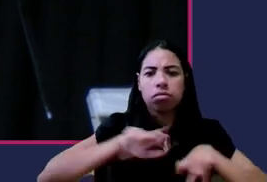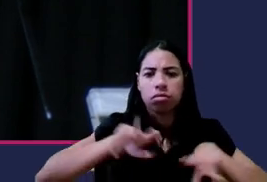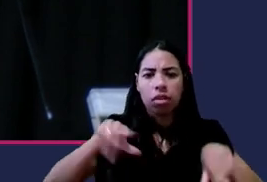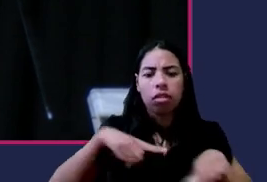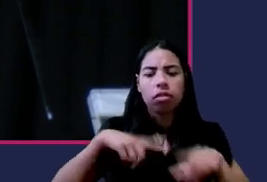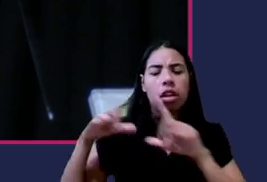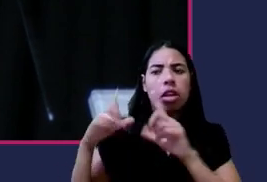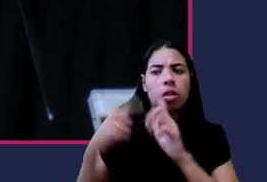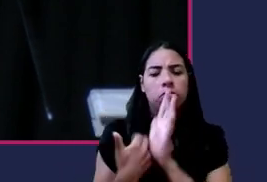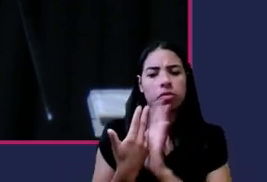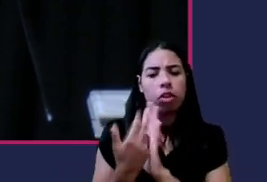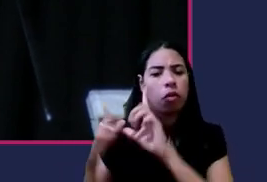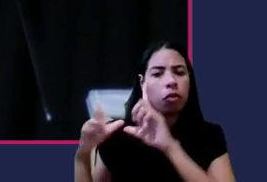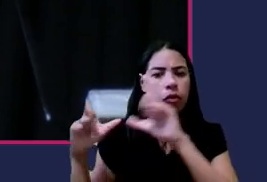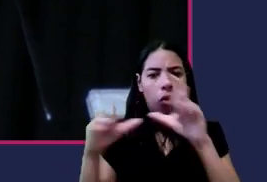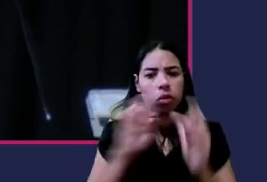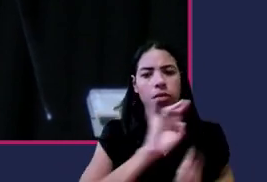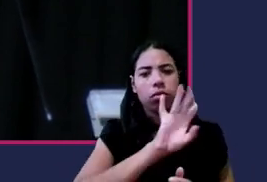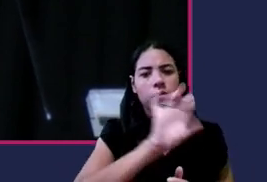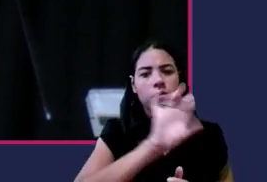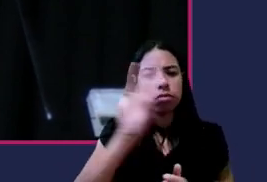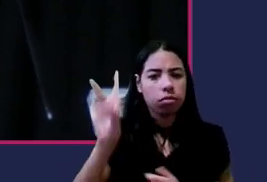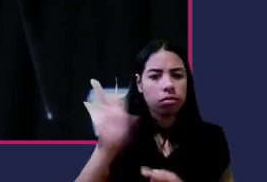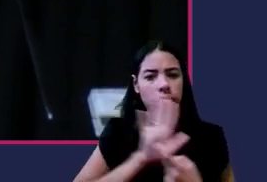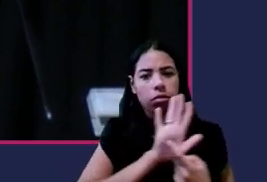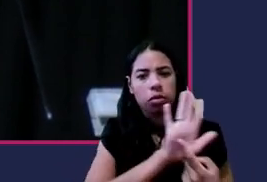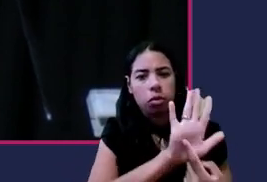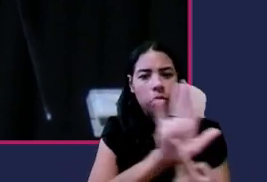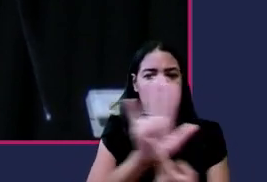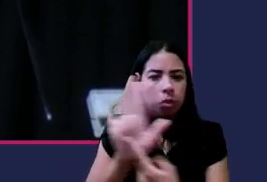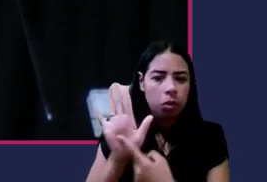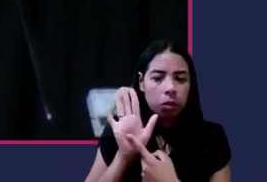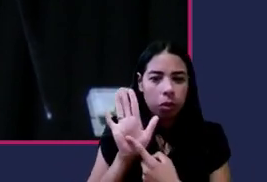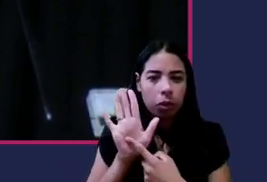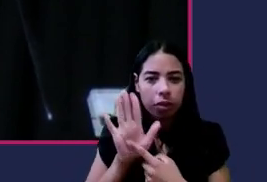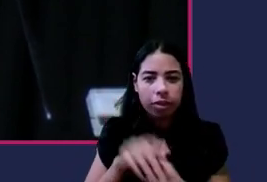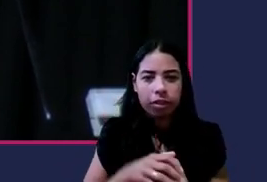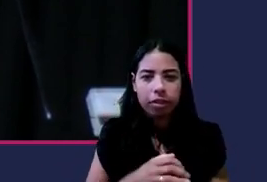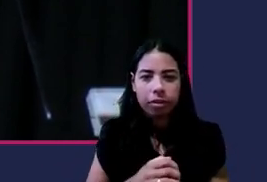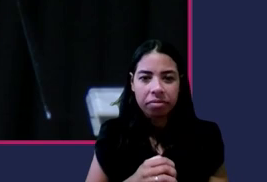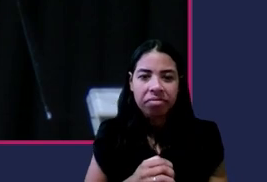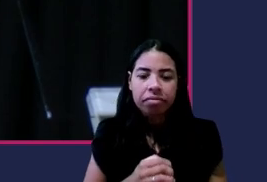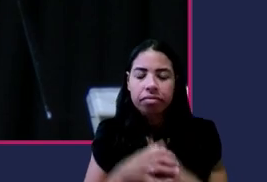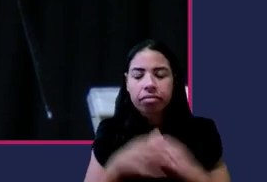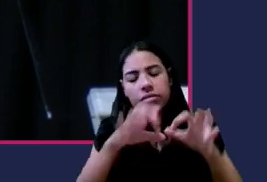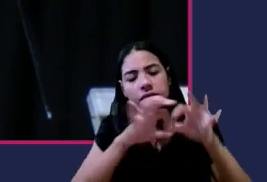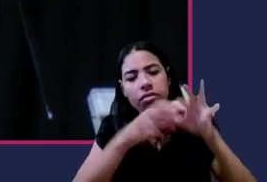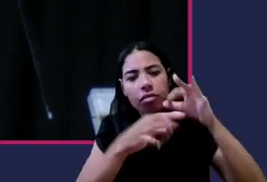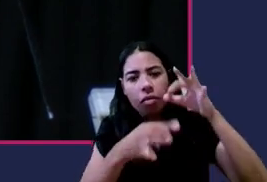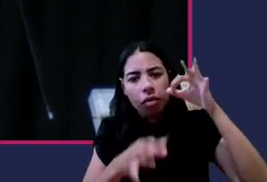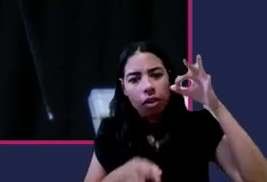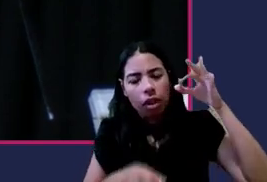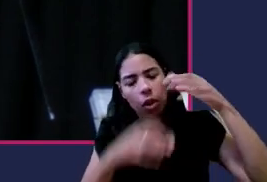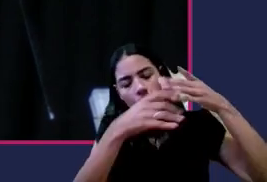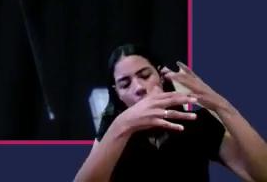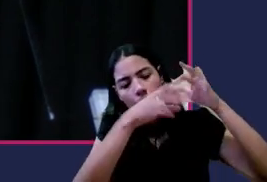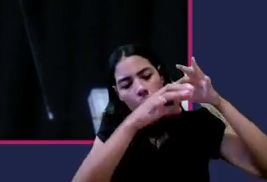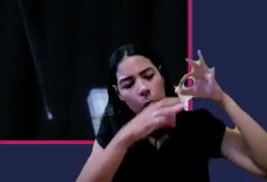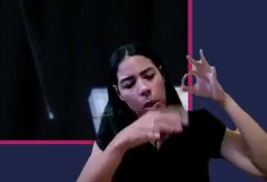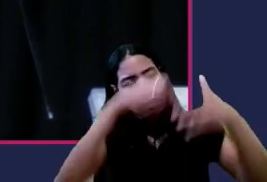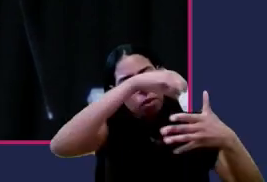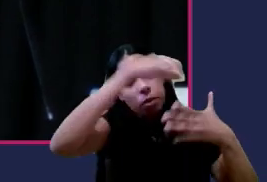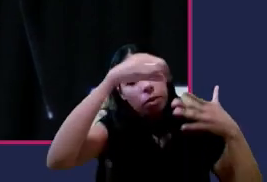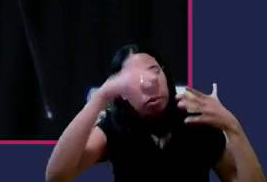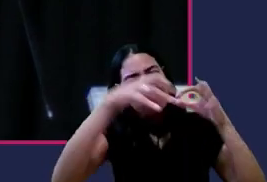Illumina, Ipsen, MSD, Takeda, Teva, All Nylon, Zafiras,